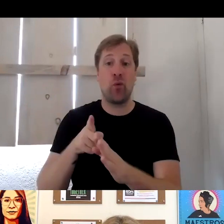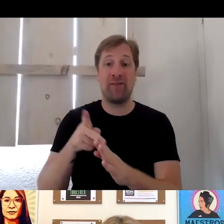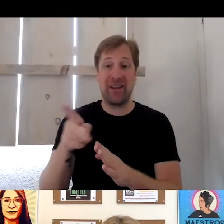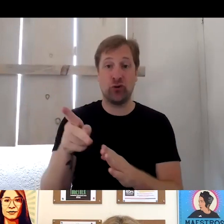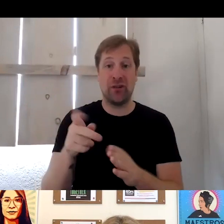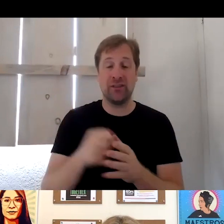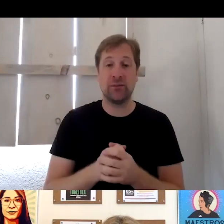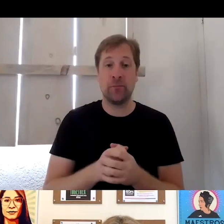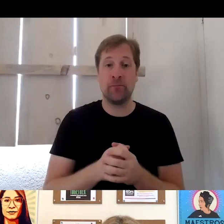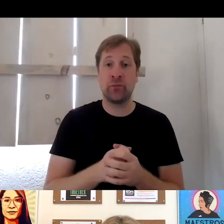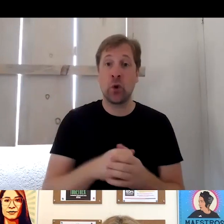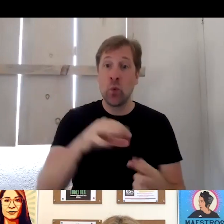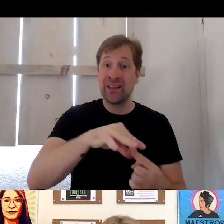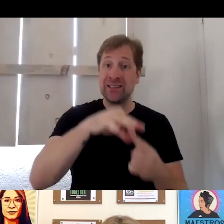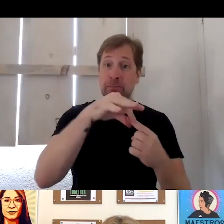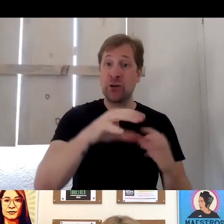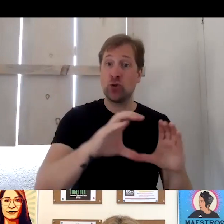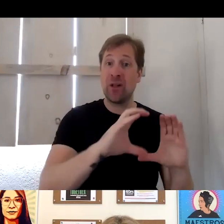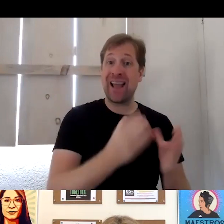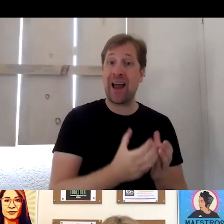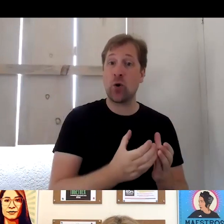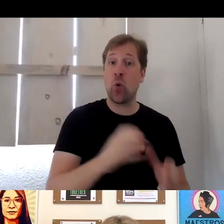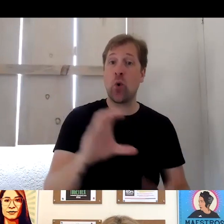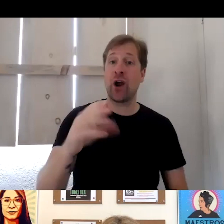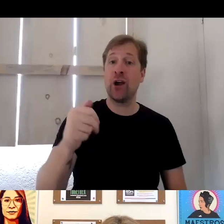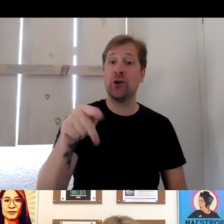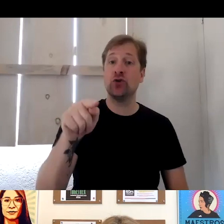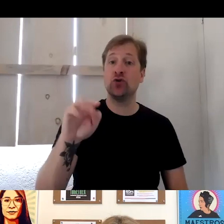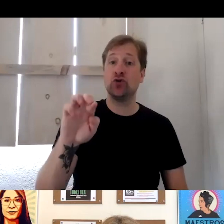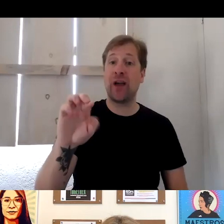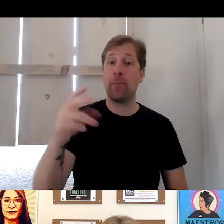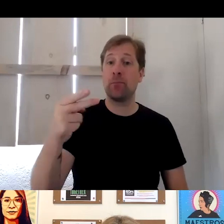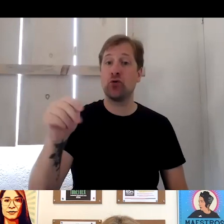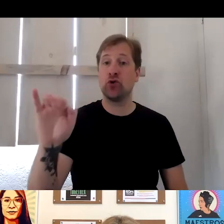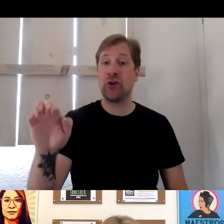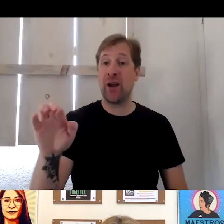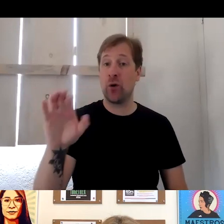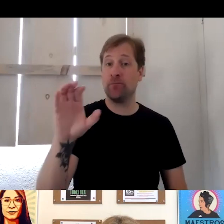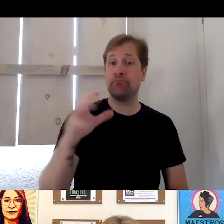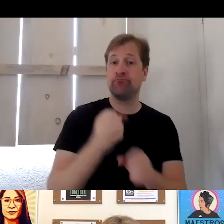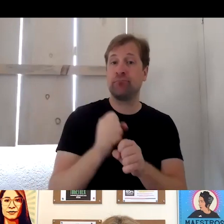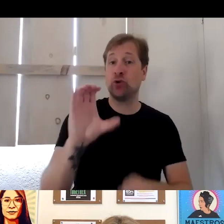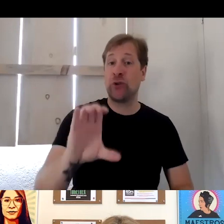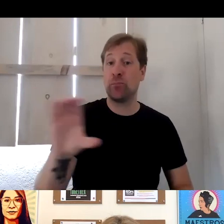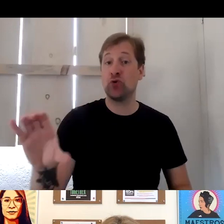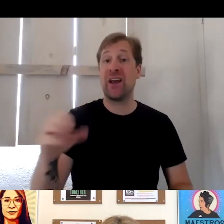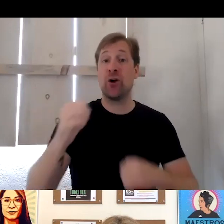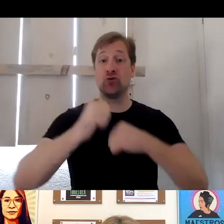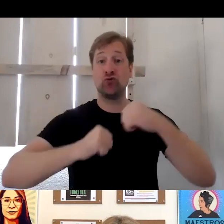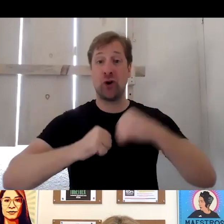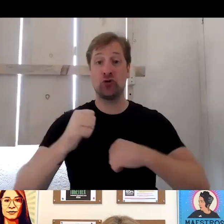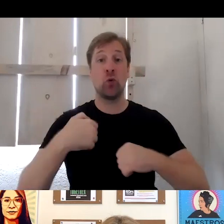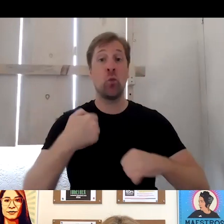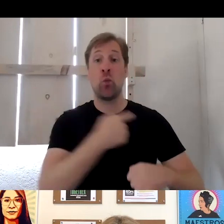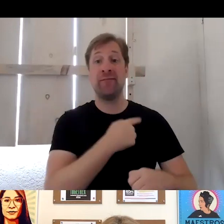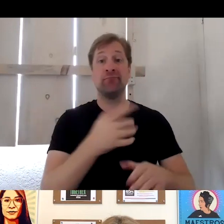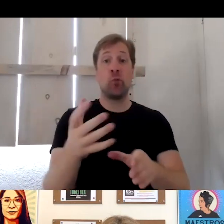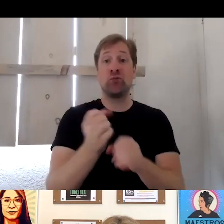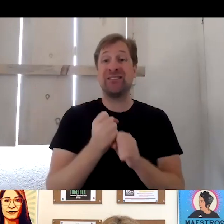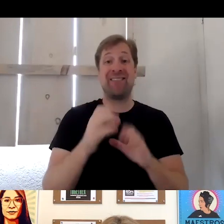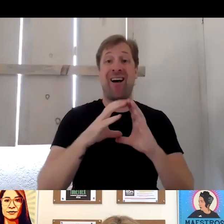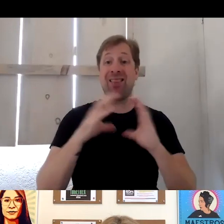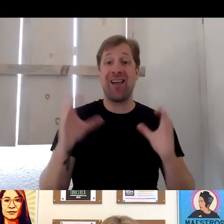our special category chapter chair structure, we've received input and ongoing feedback throughout this whole